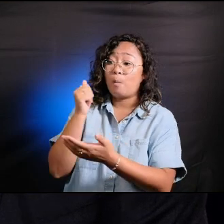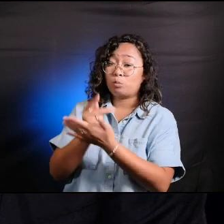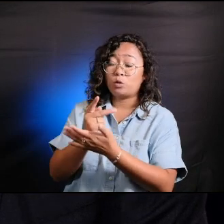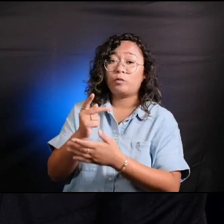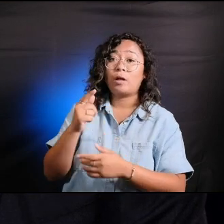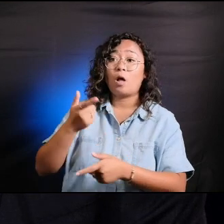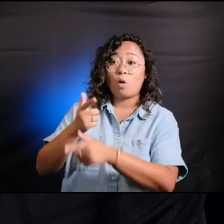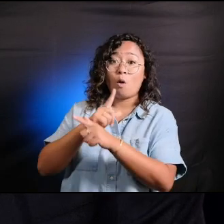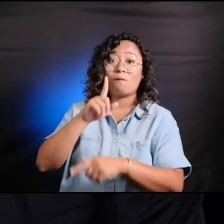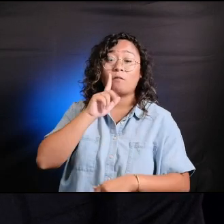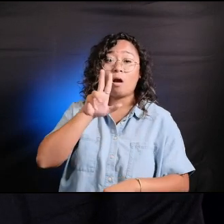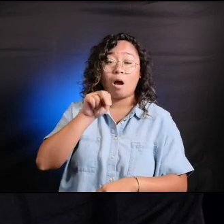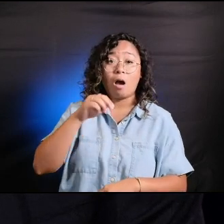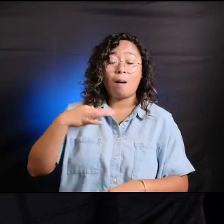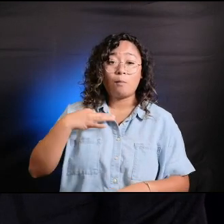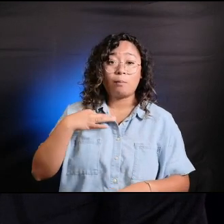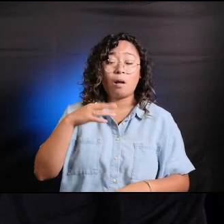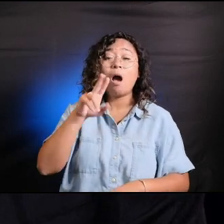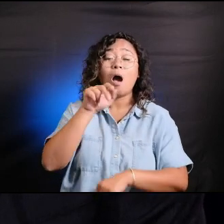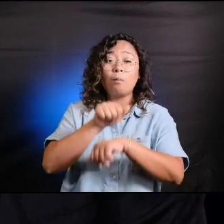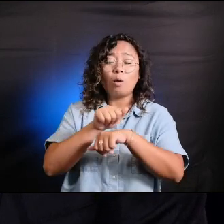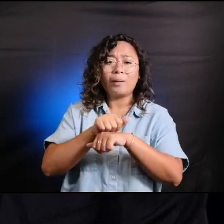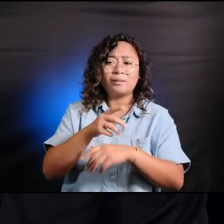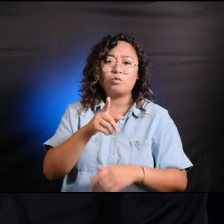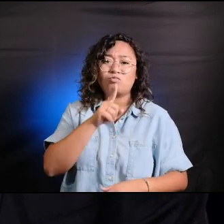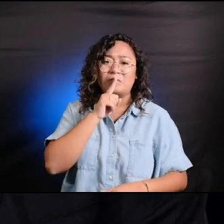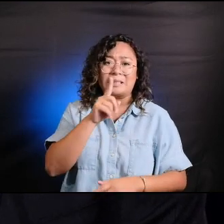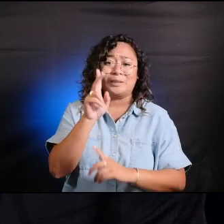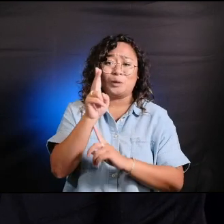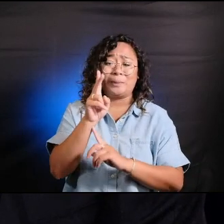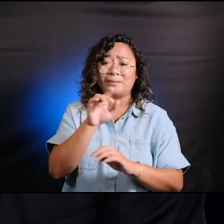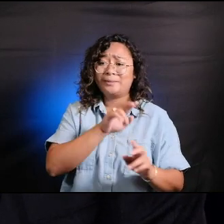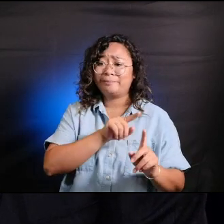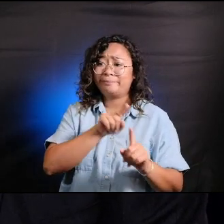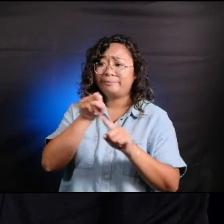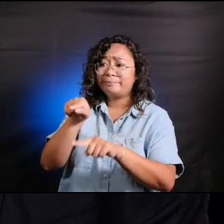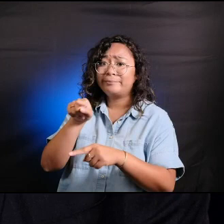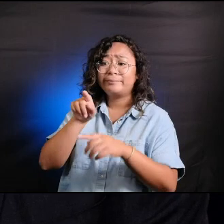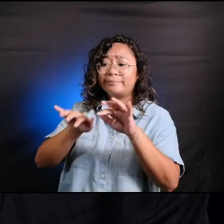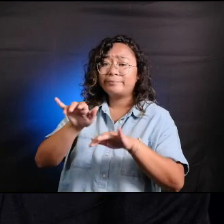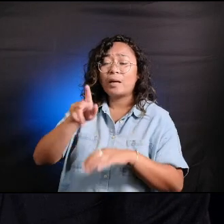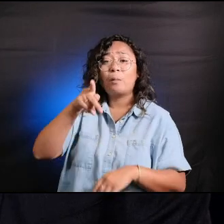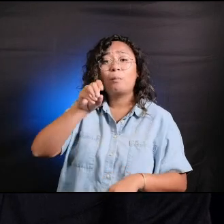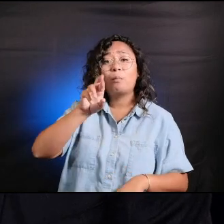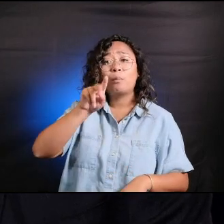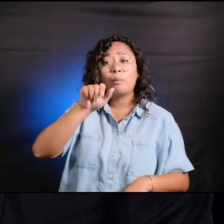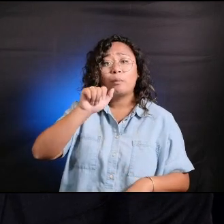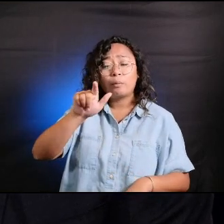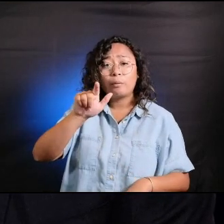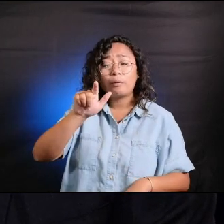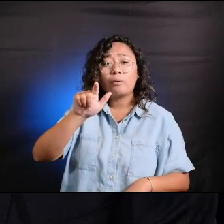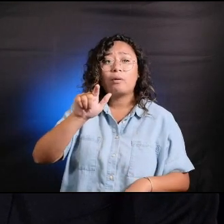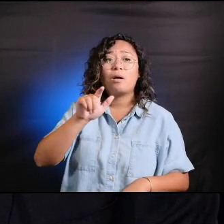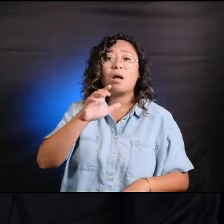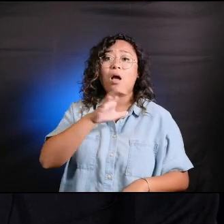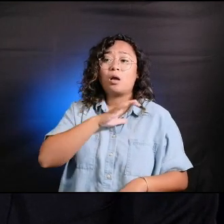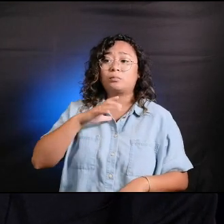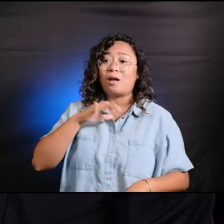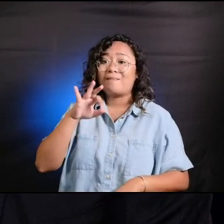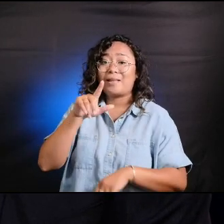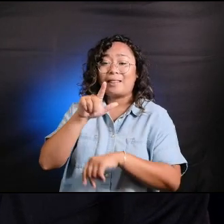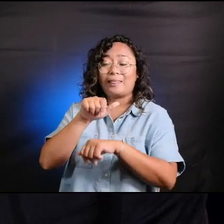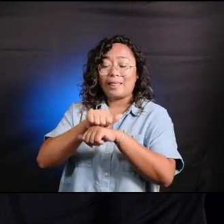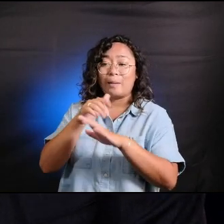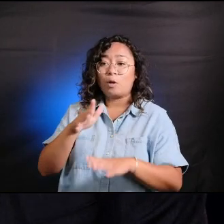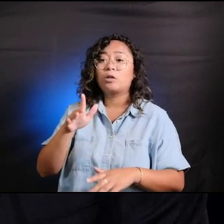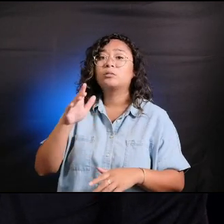is it's simply like a click. It's just like it takes 2 minutes. You go on on a portal, and the Commissioner of Labor is